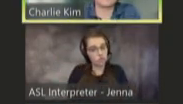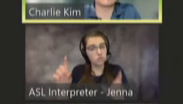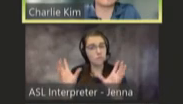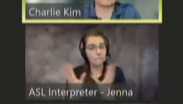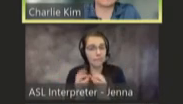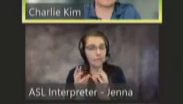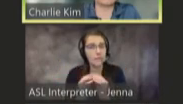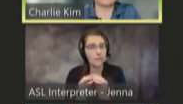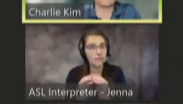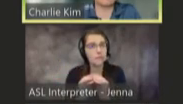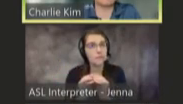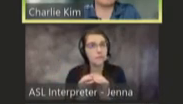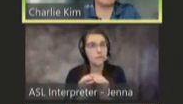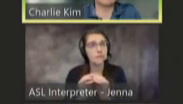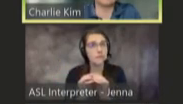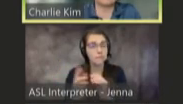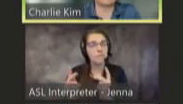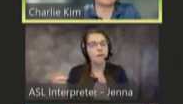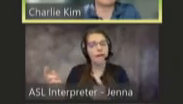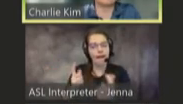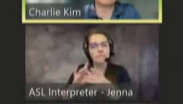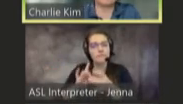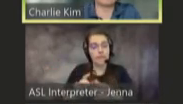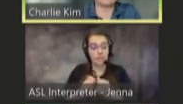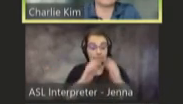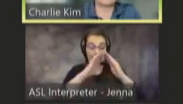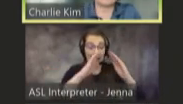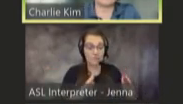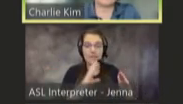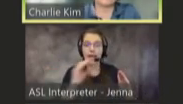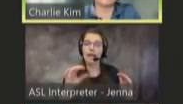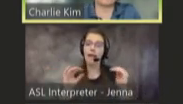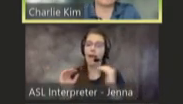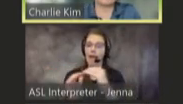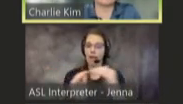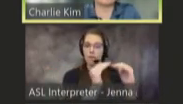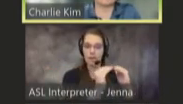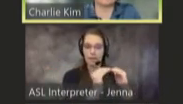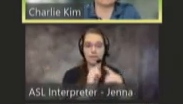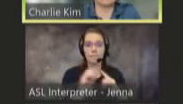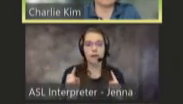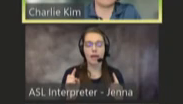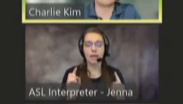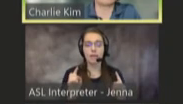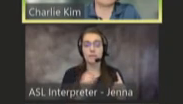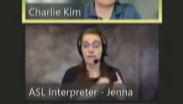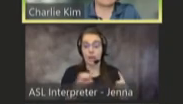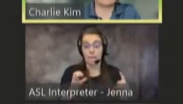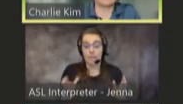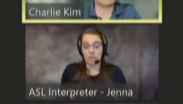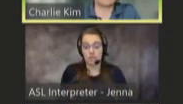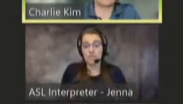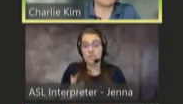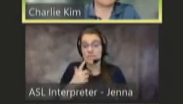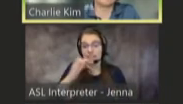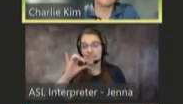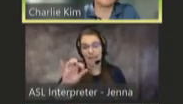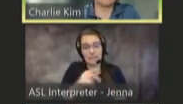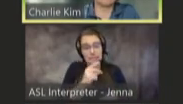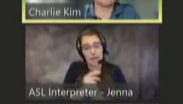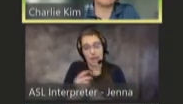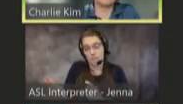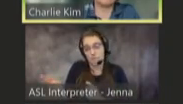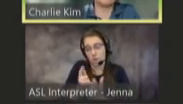about housing and housing equity, but the commissioner had referred and stated that all those questions get referred